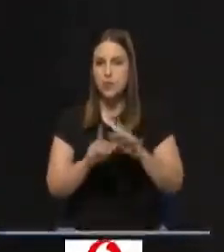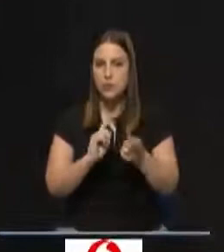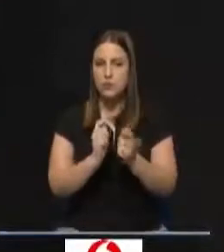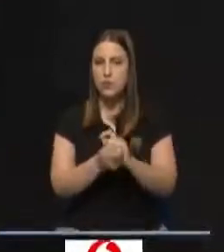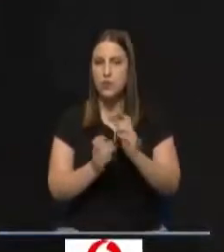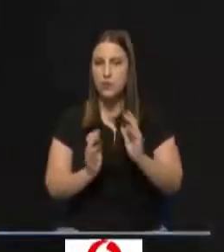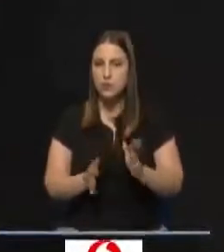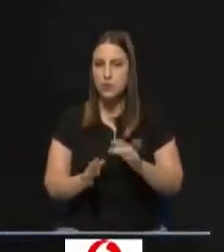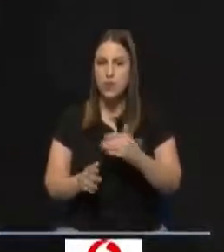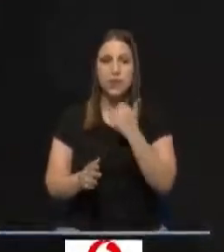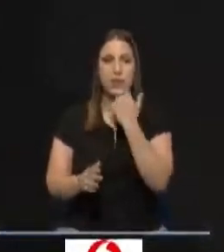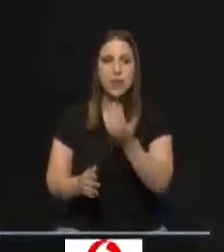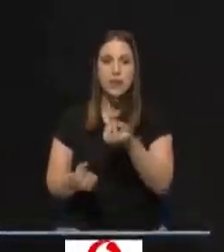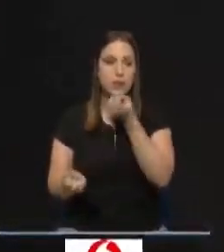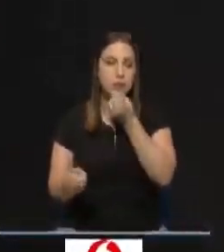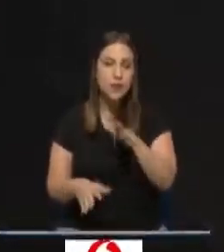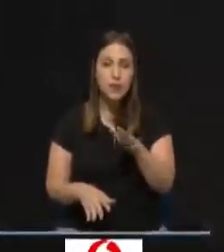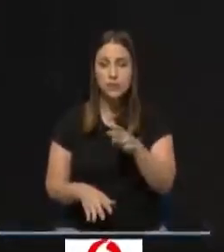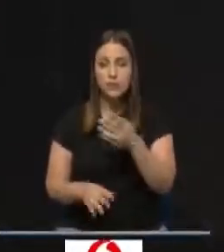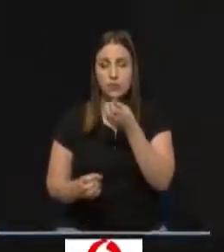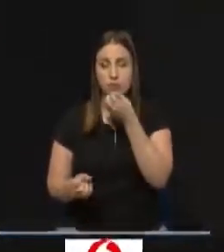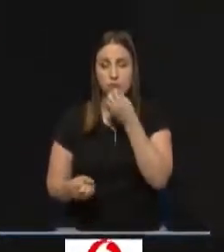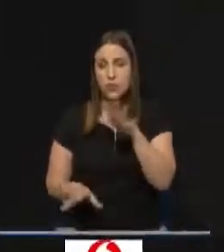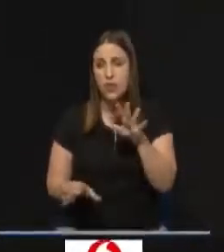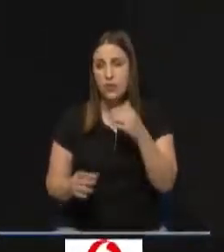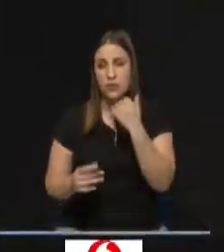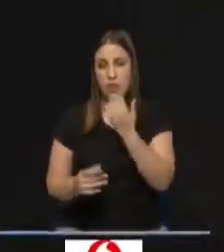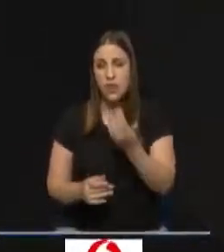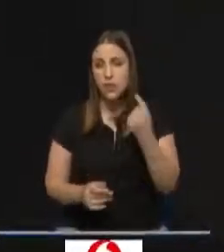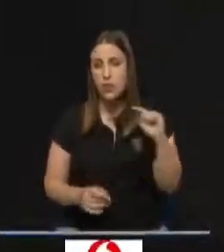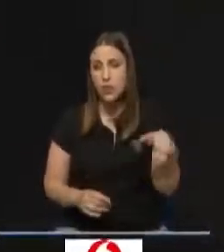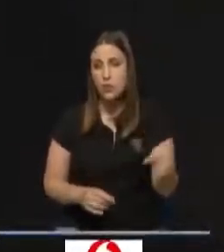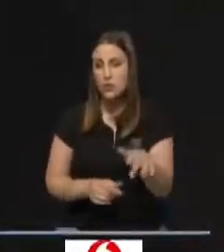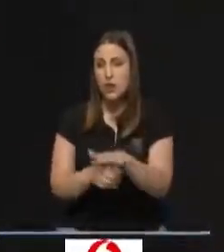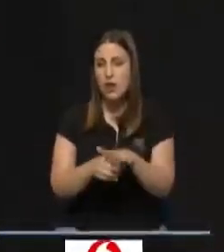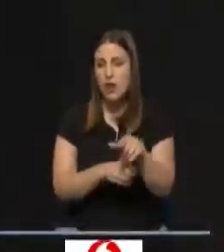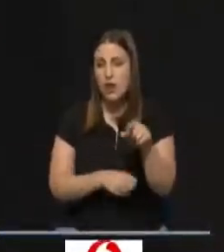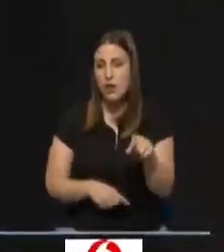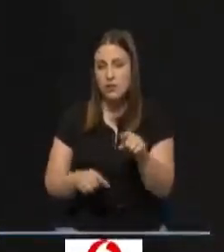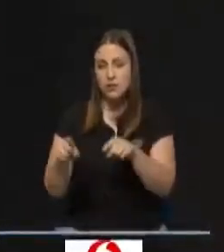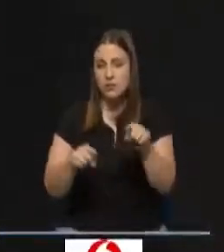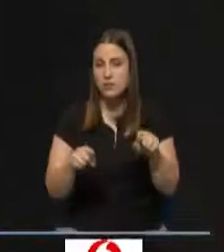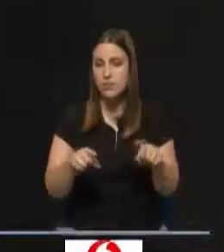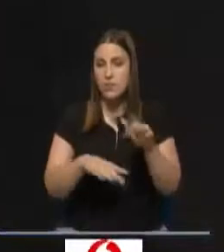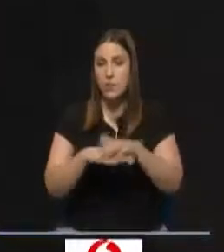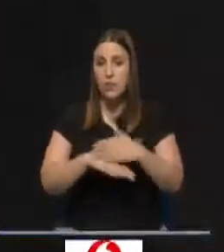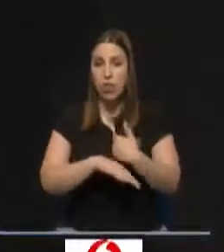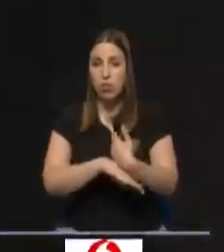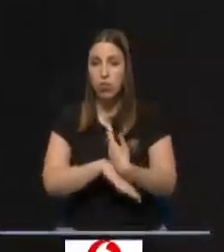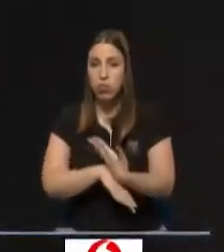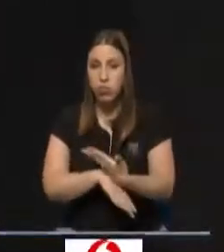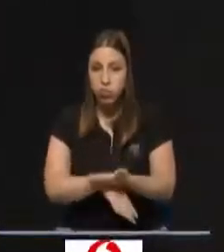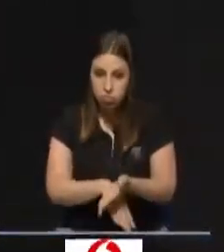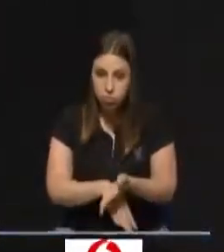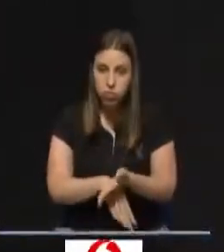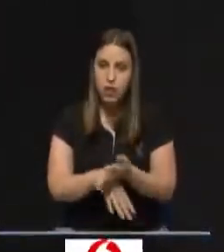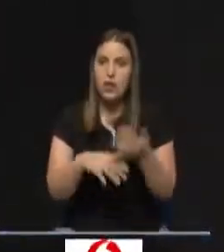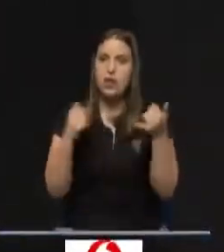late in terms of the rollout of the networks. We're losing talent every day in these areas, and the